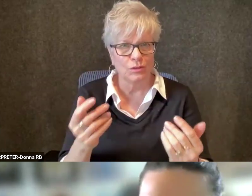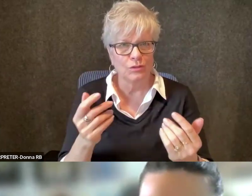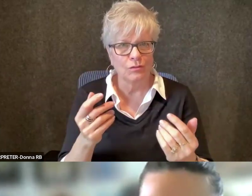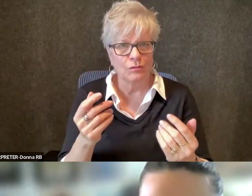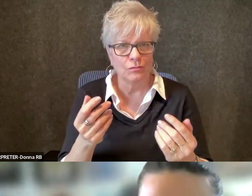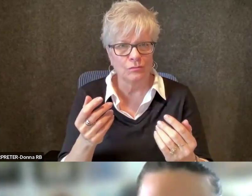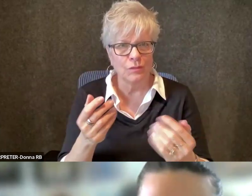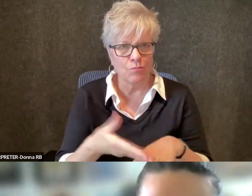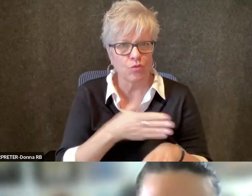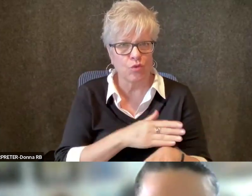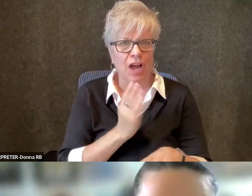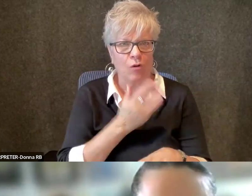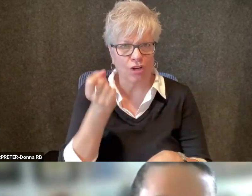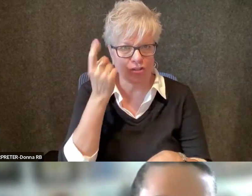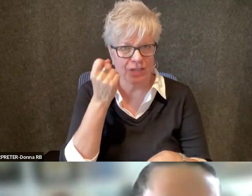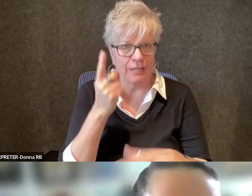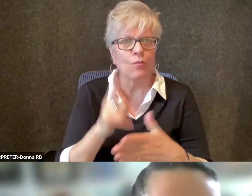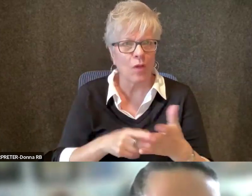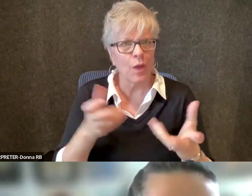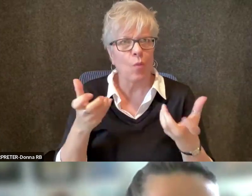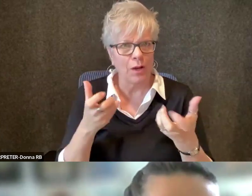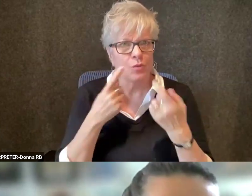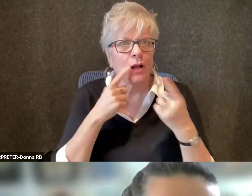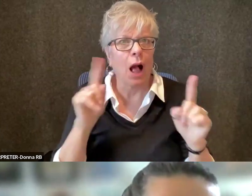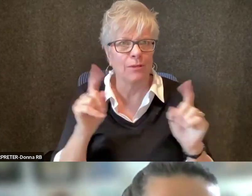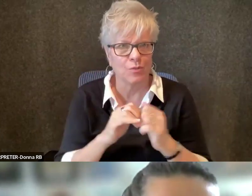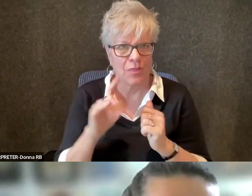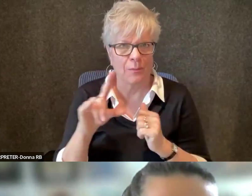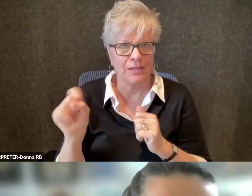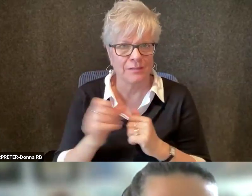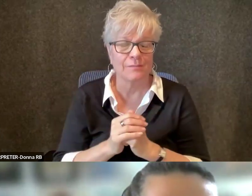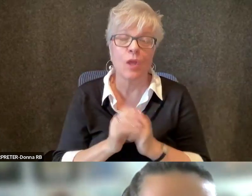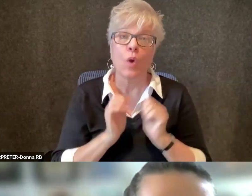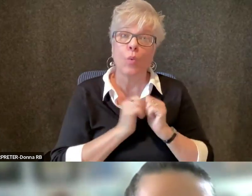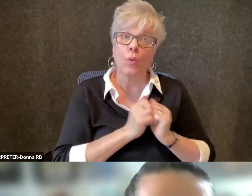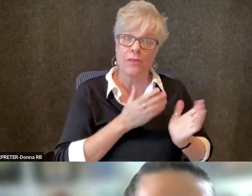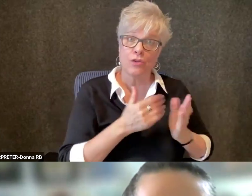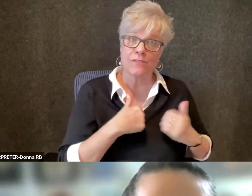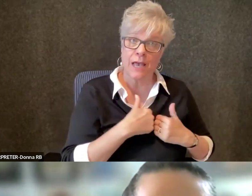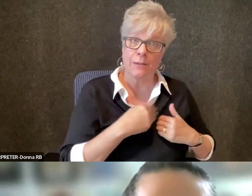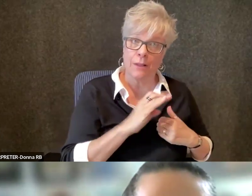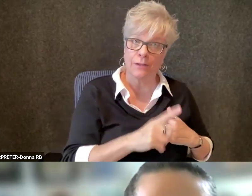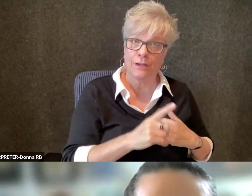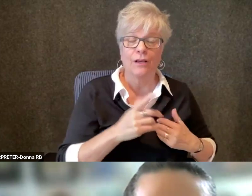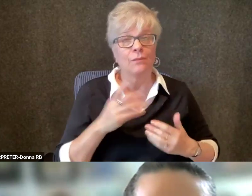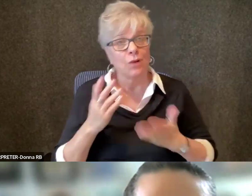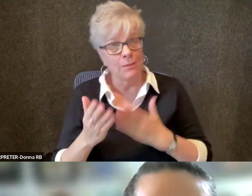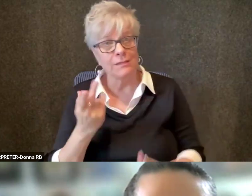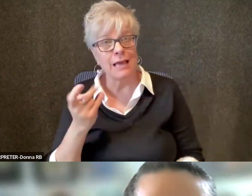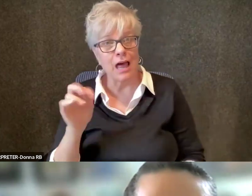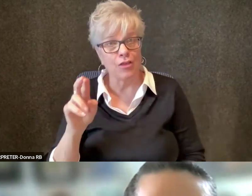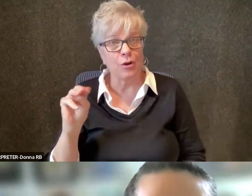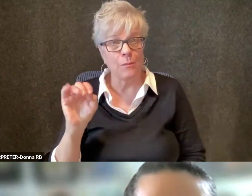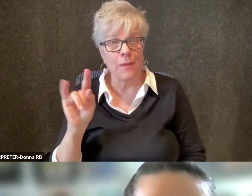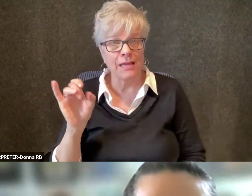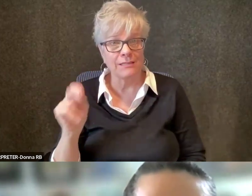to get accomplished with this bill too. With the service animal bill, and probably because Heather Matson is very